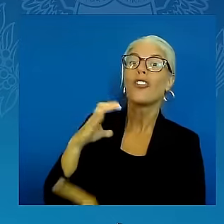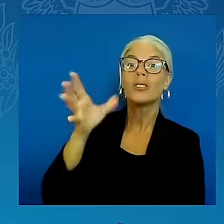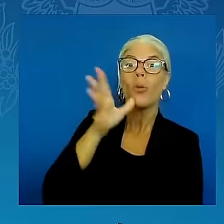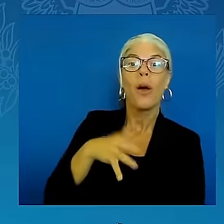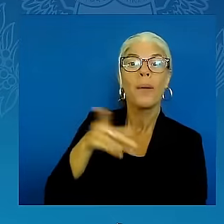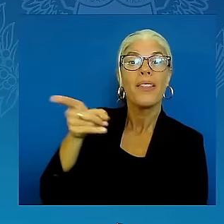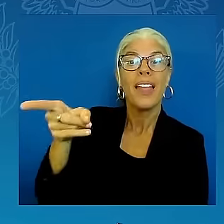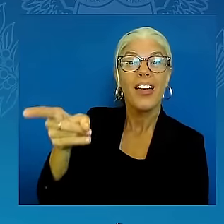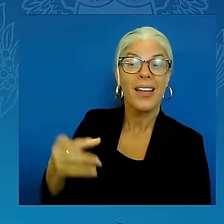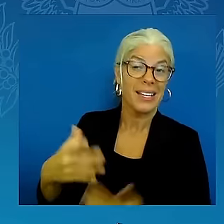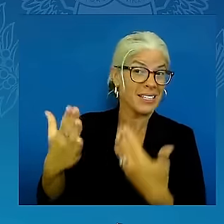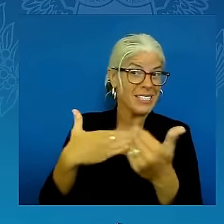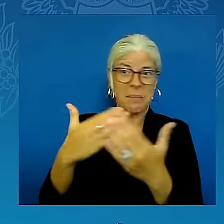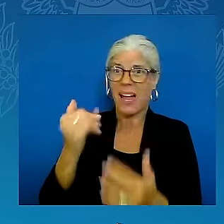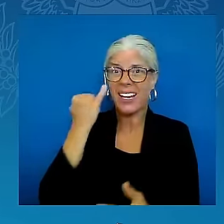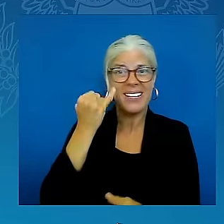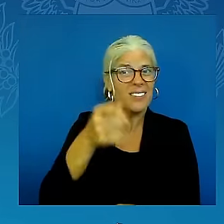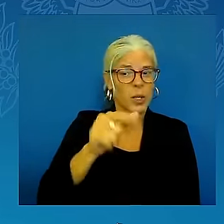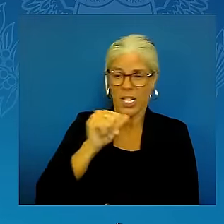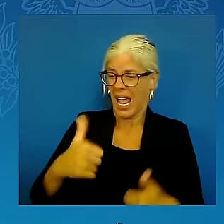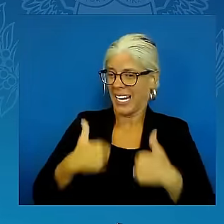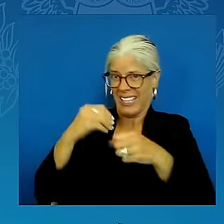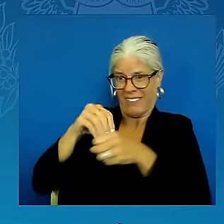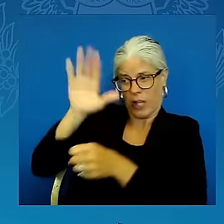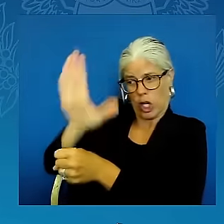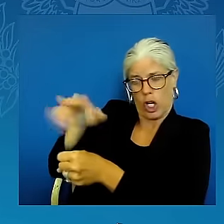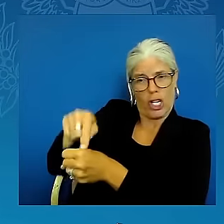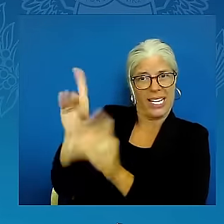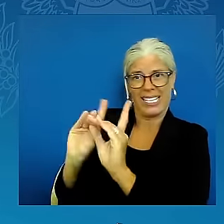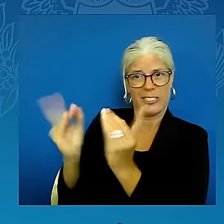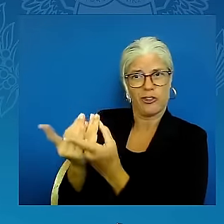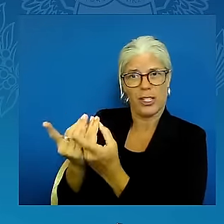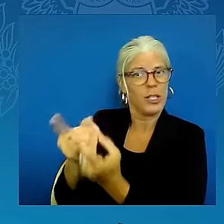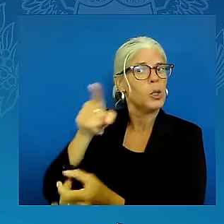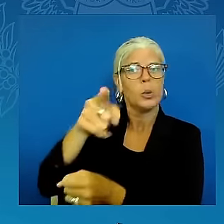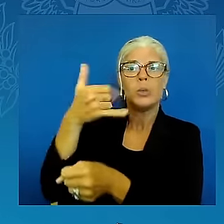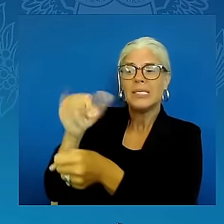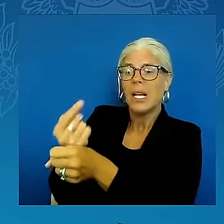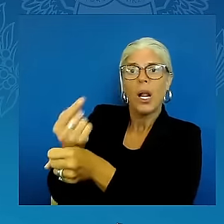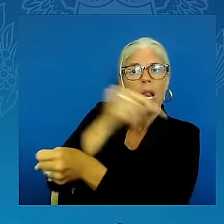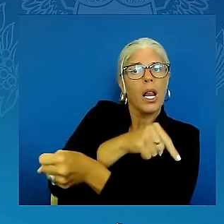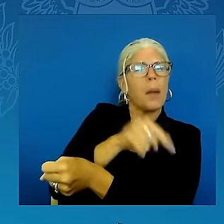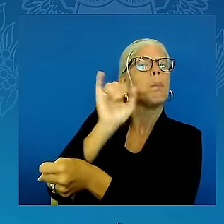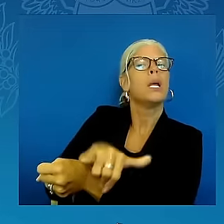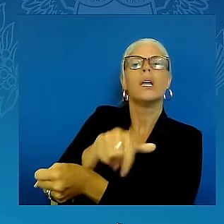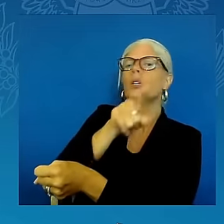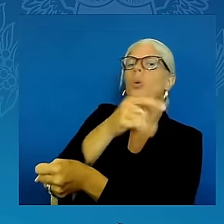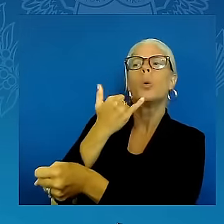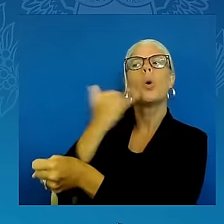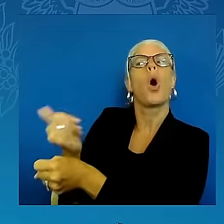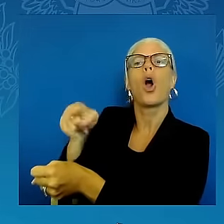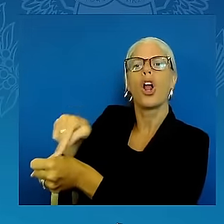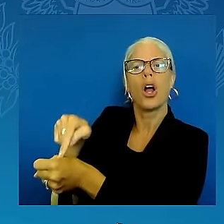In fact, I suspect she gave nearly every person here her cell phone number at one time or another.